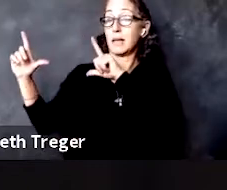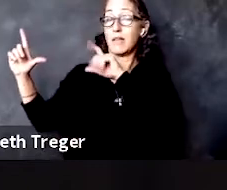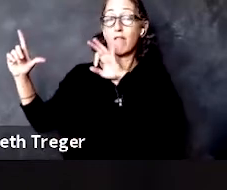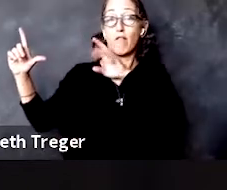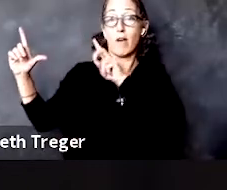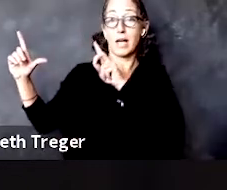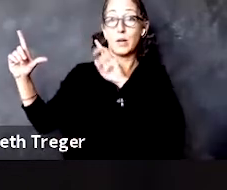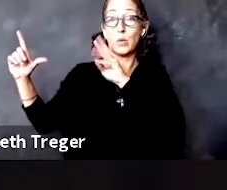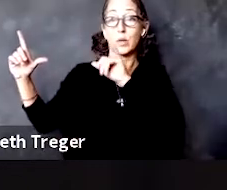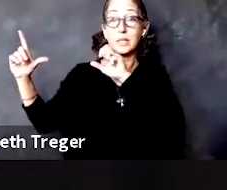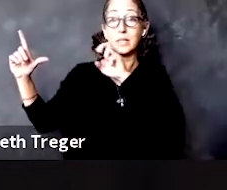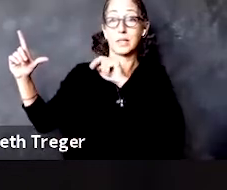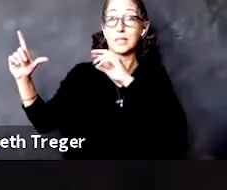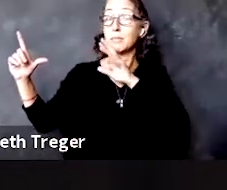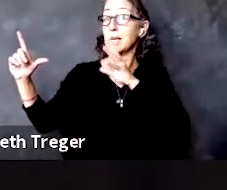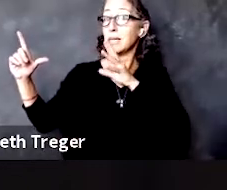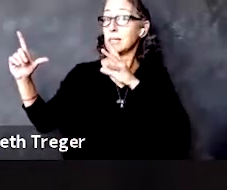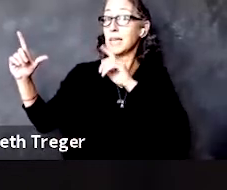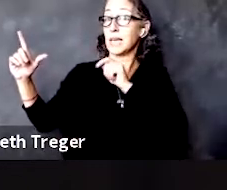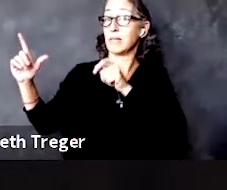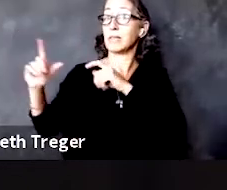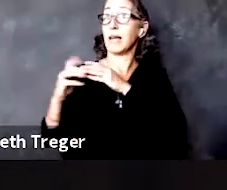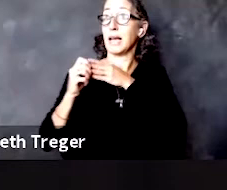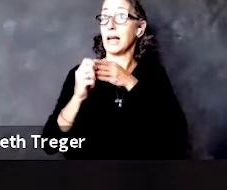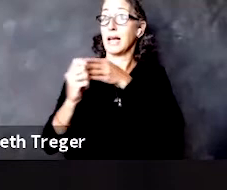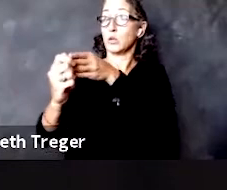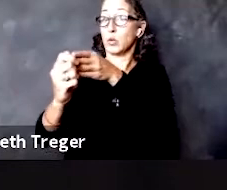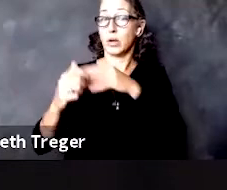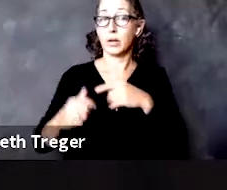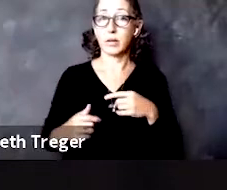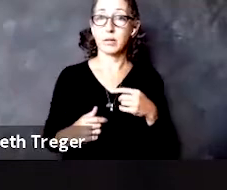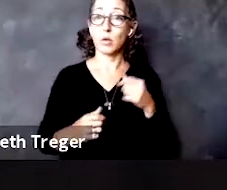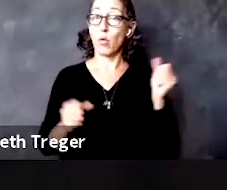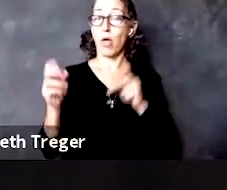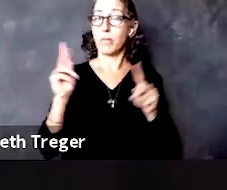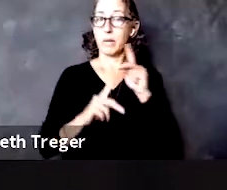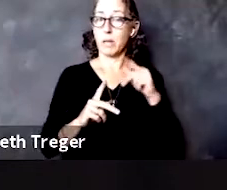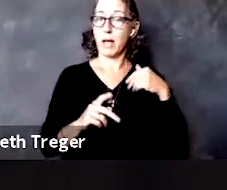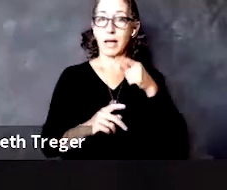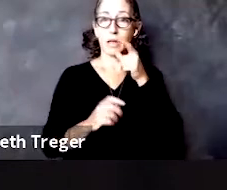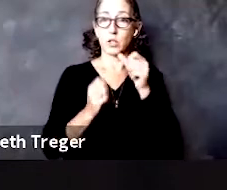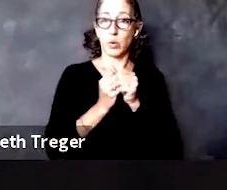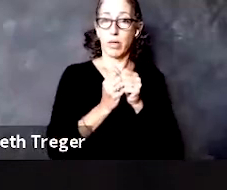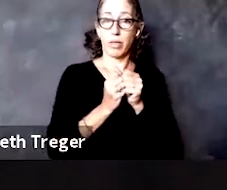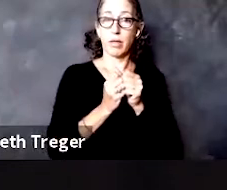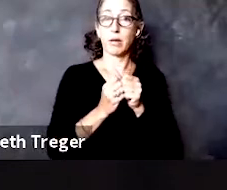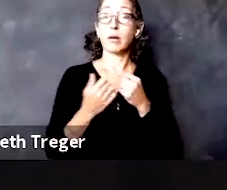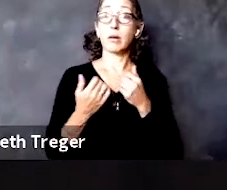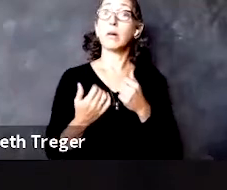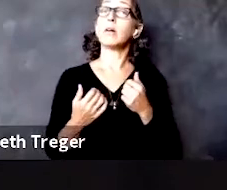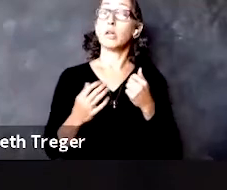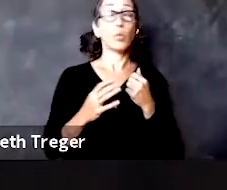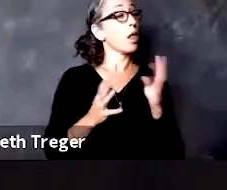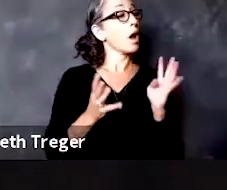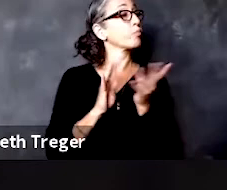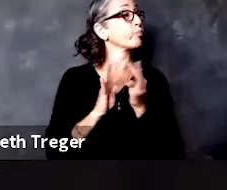gives gallery tour. And I stood there, and all the people I had lunch with stood in front of me, milling around, waiting for me to show up. Yes,